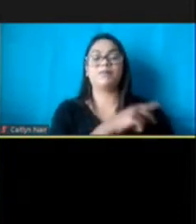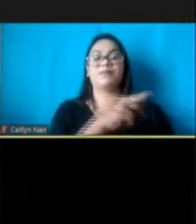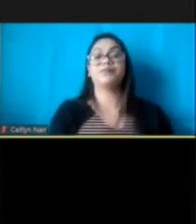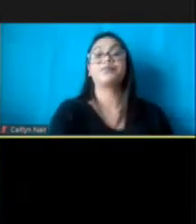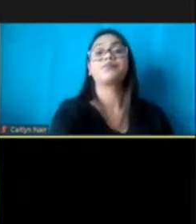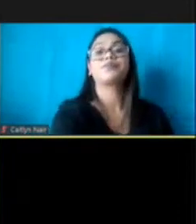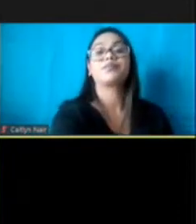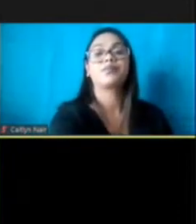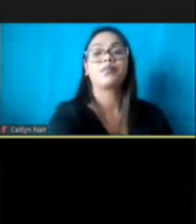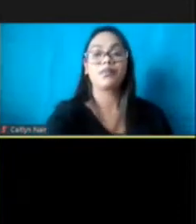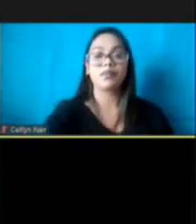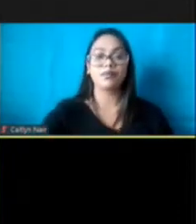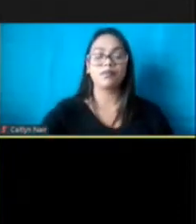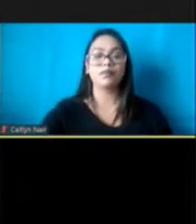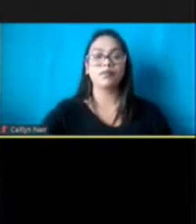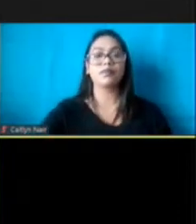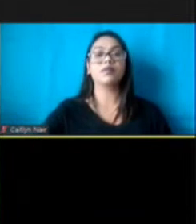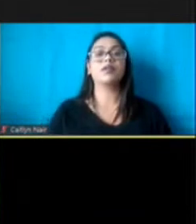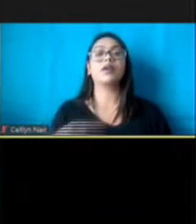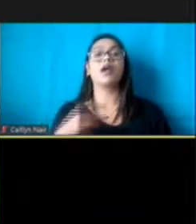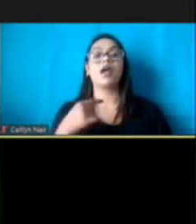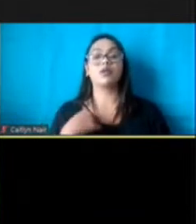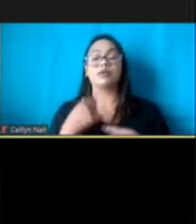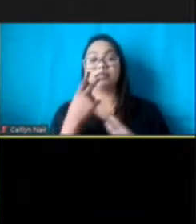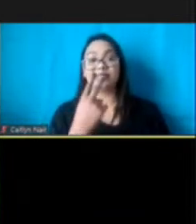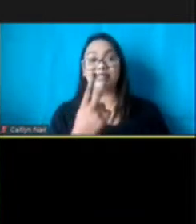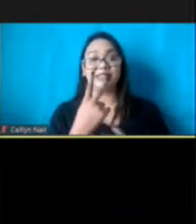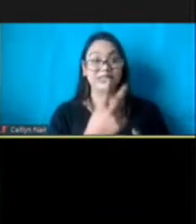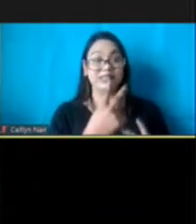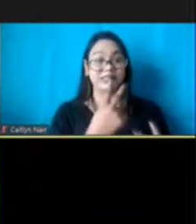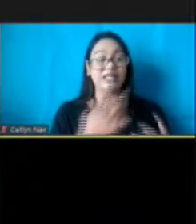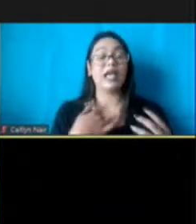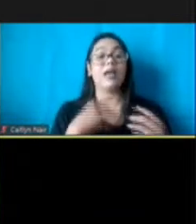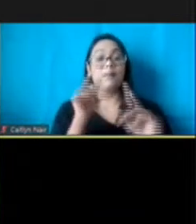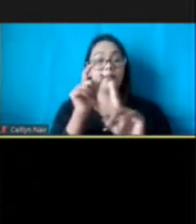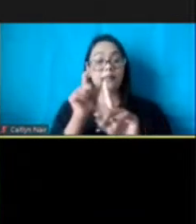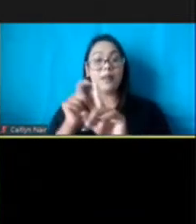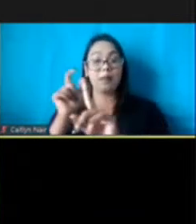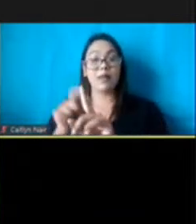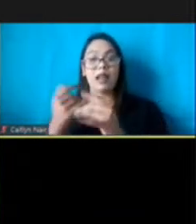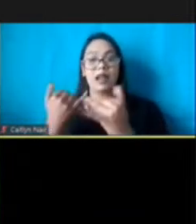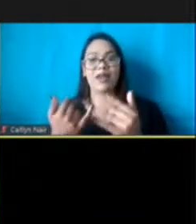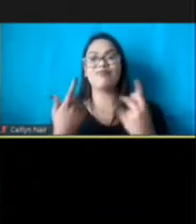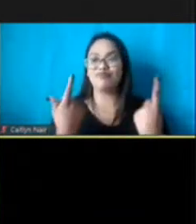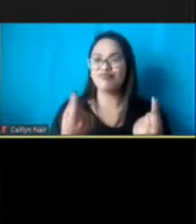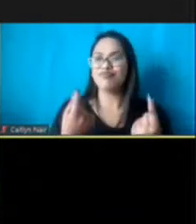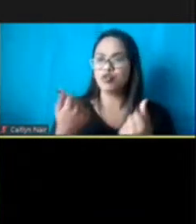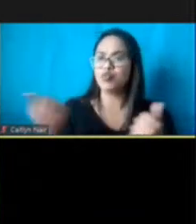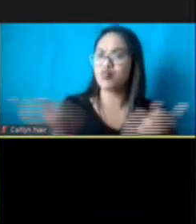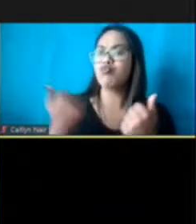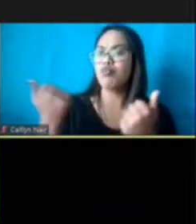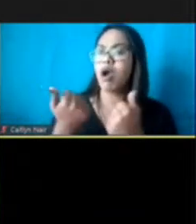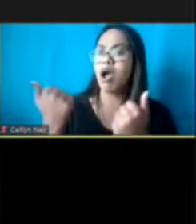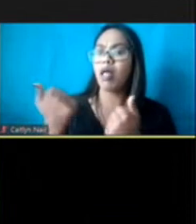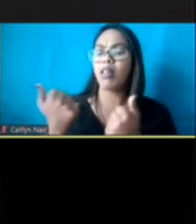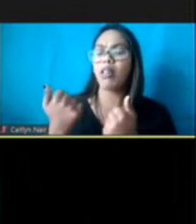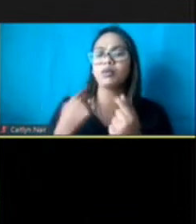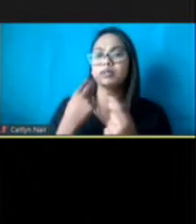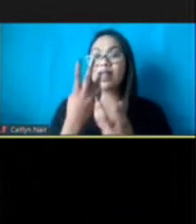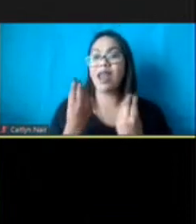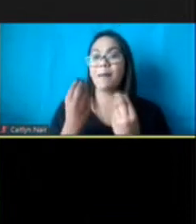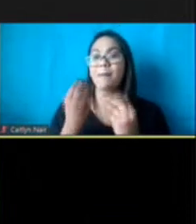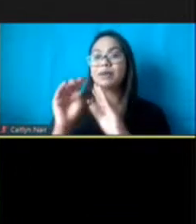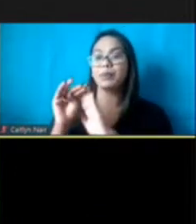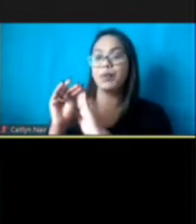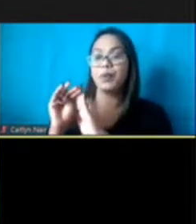that recoveries are doing well. We have seen a decrease in terms of these recoveries compared to